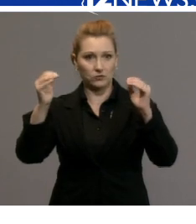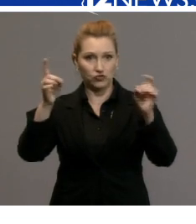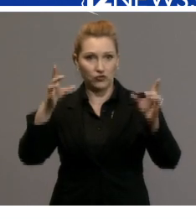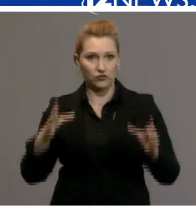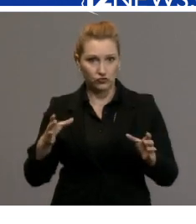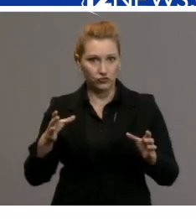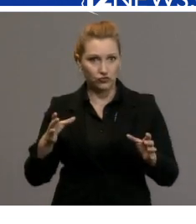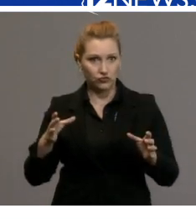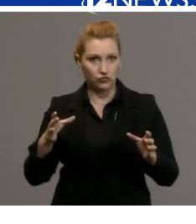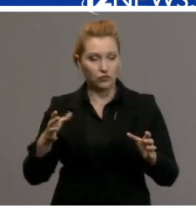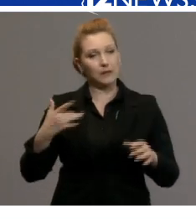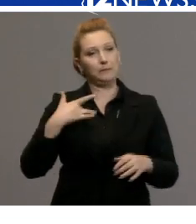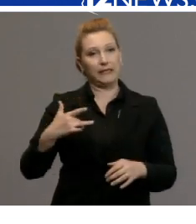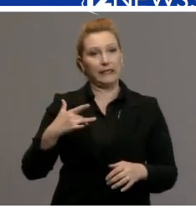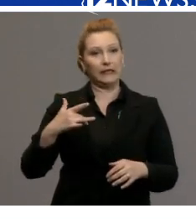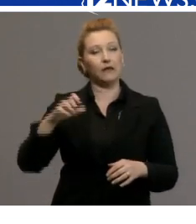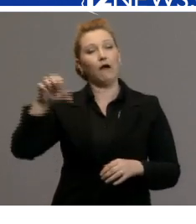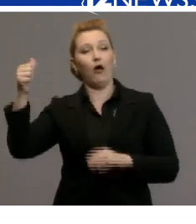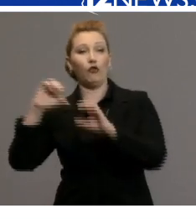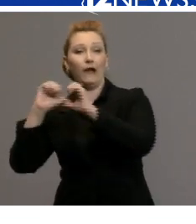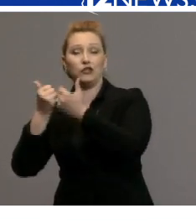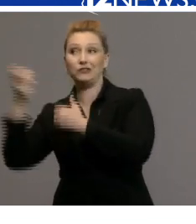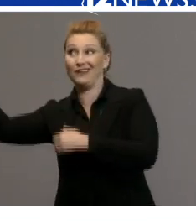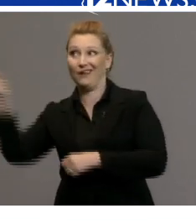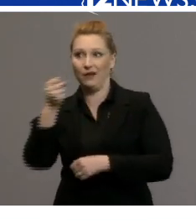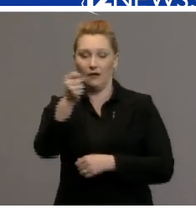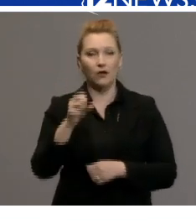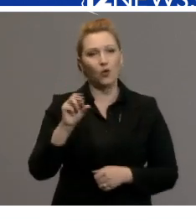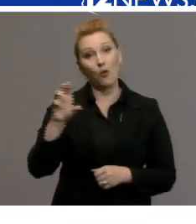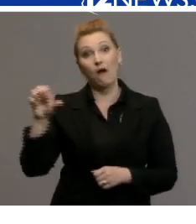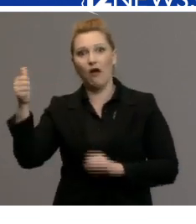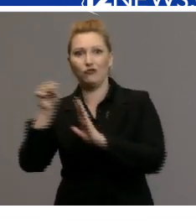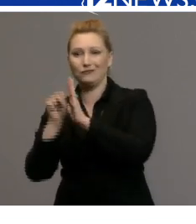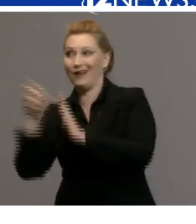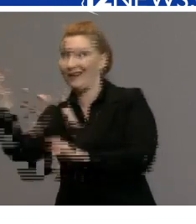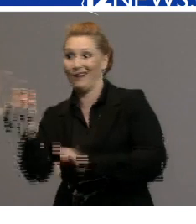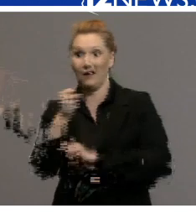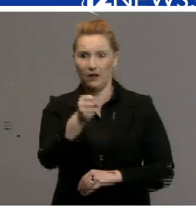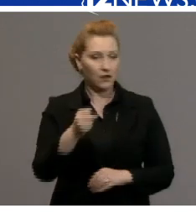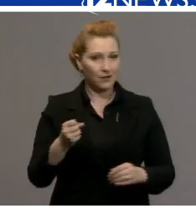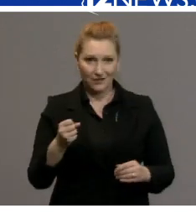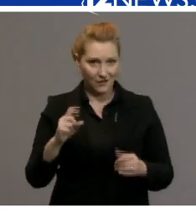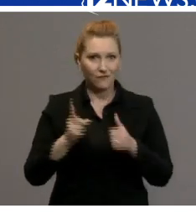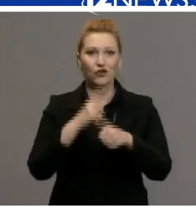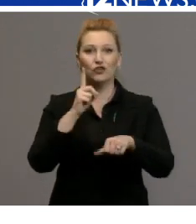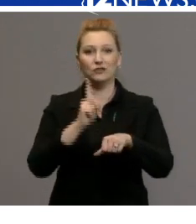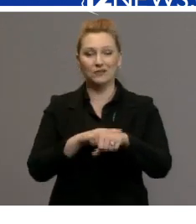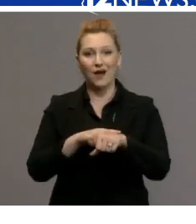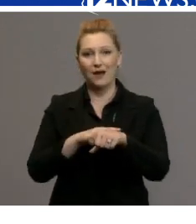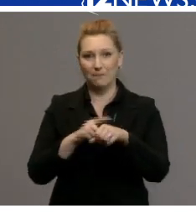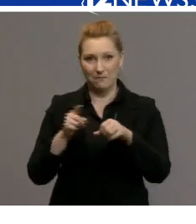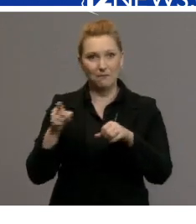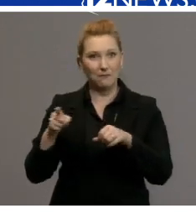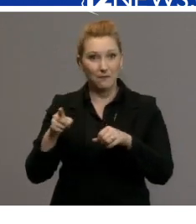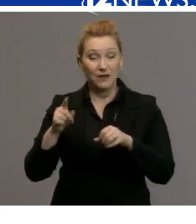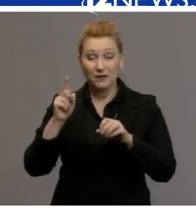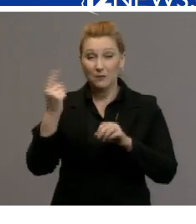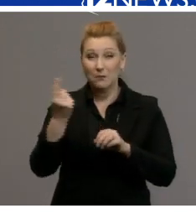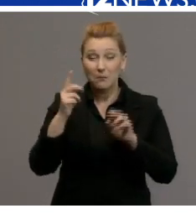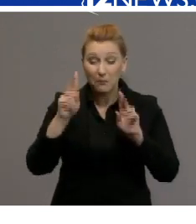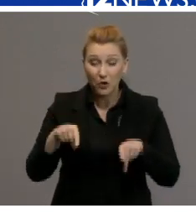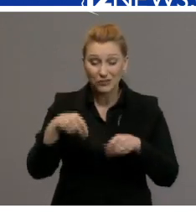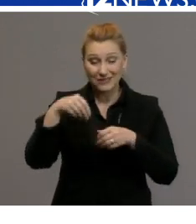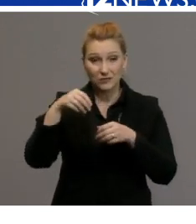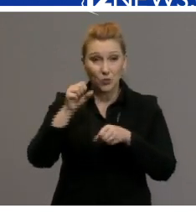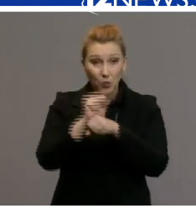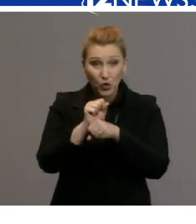to be promoted from within the agency, and we have confidence that no one knows this agency better than Michael Weishart